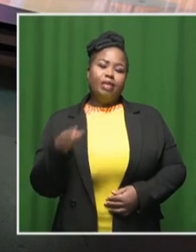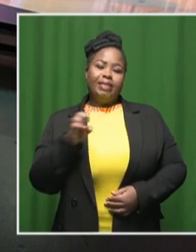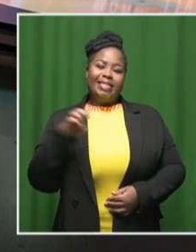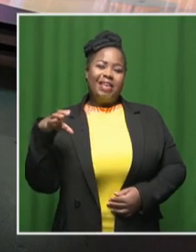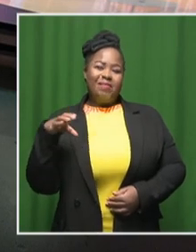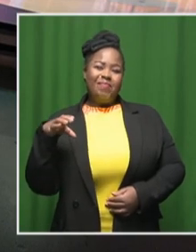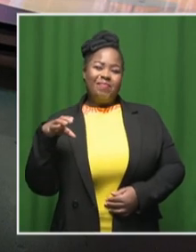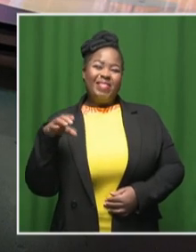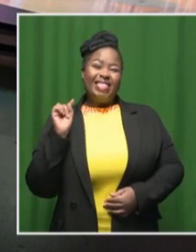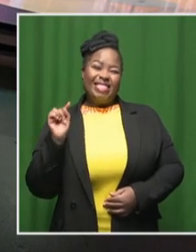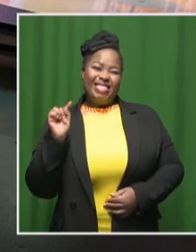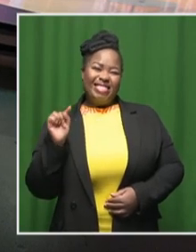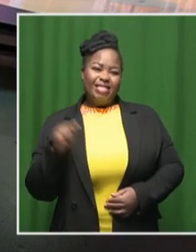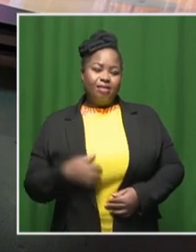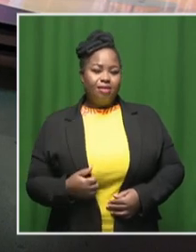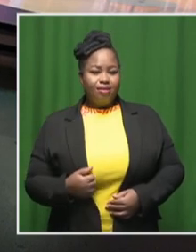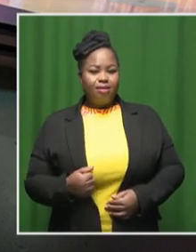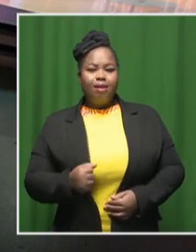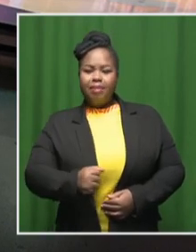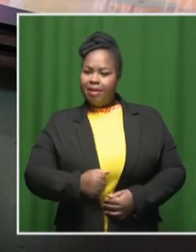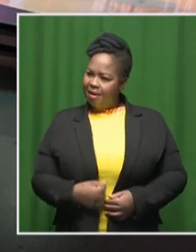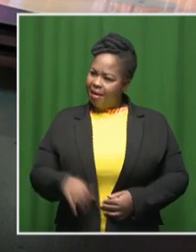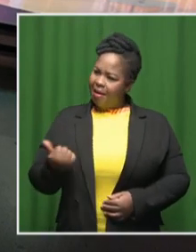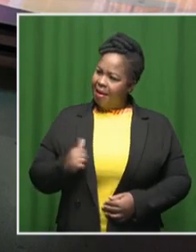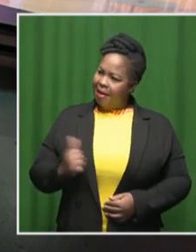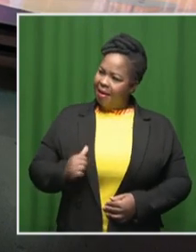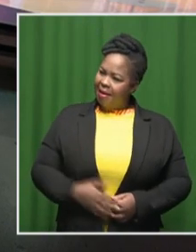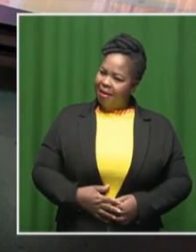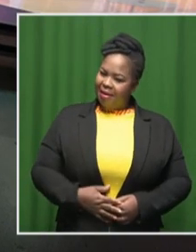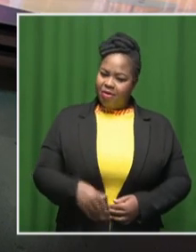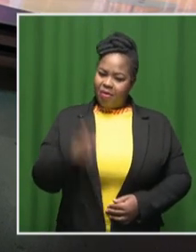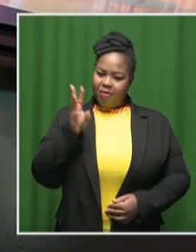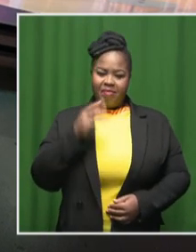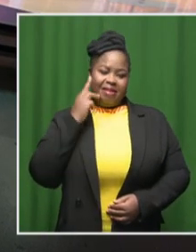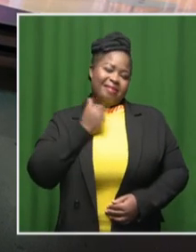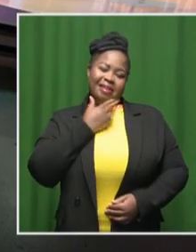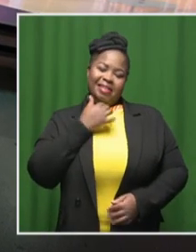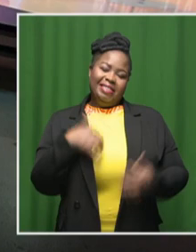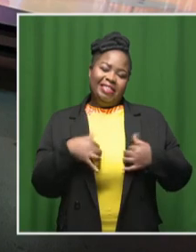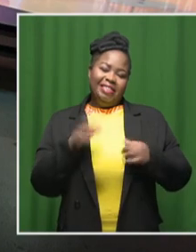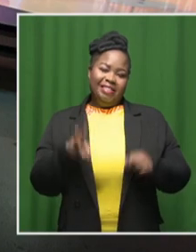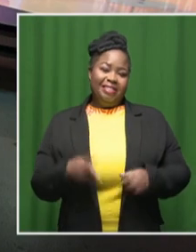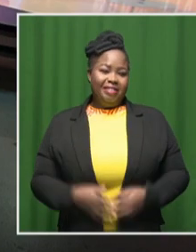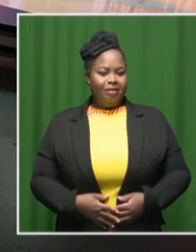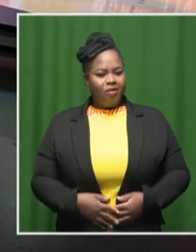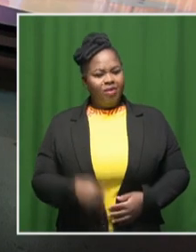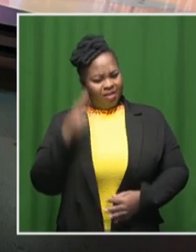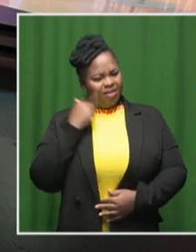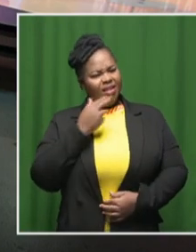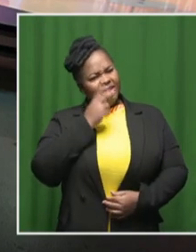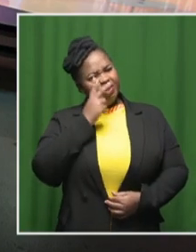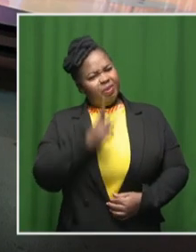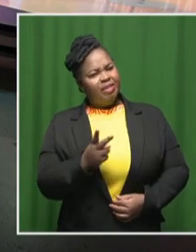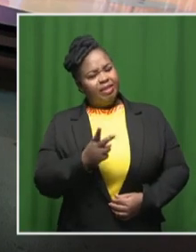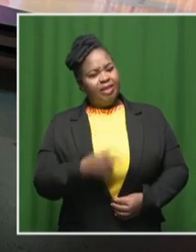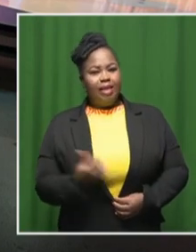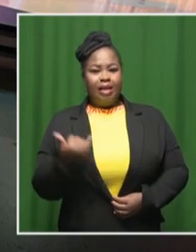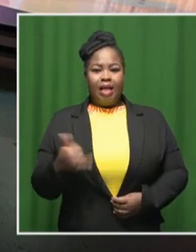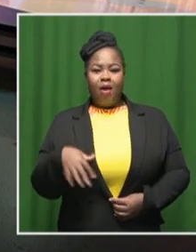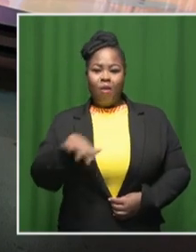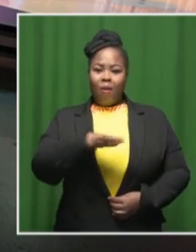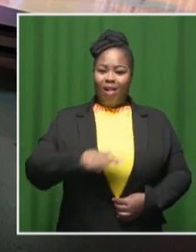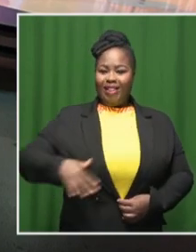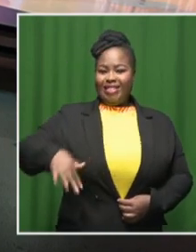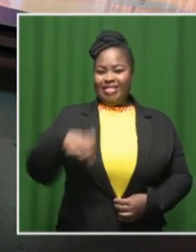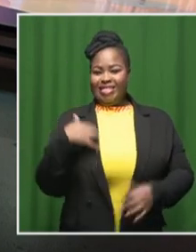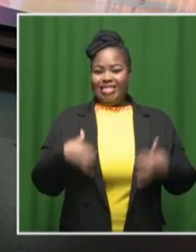Eastern Cape leg. Yeah. So I'm looking forward to that one. Yeah, it's going to be really nice. I'm looking forward to that one. It's fabulous to see, you know, this whole